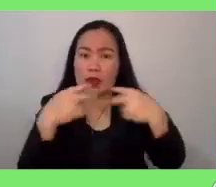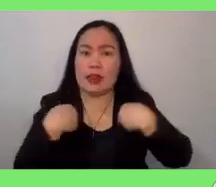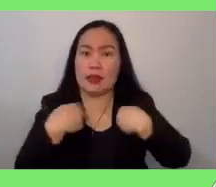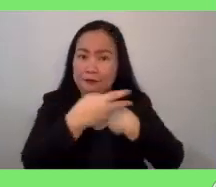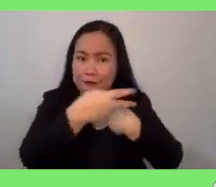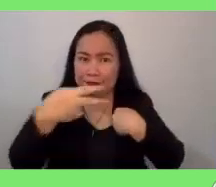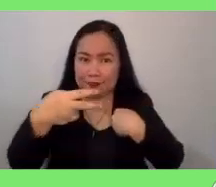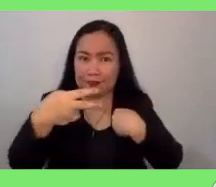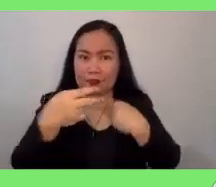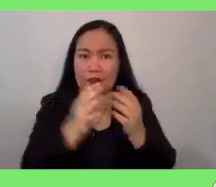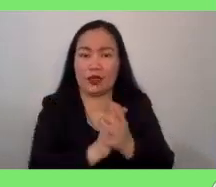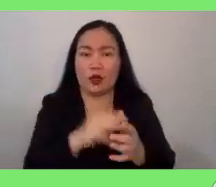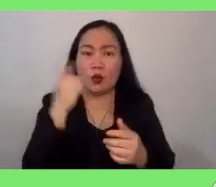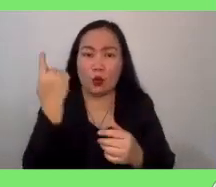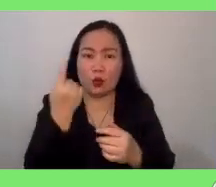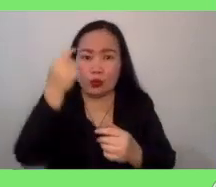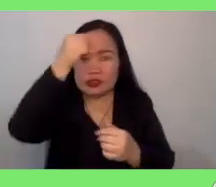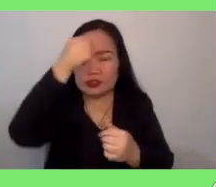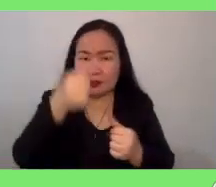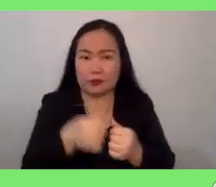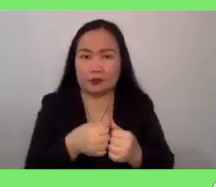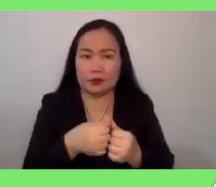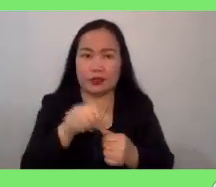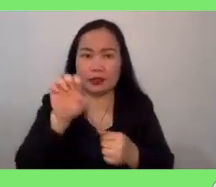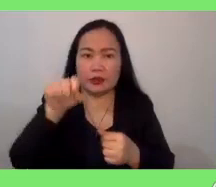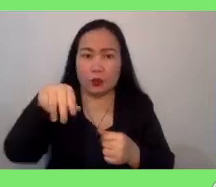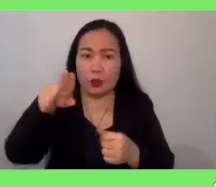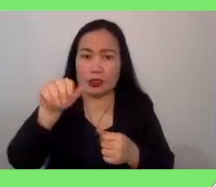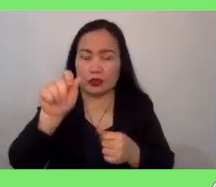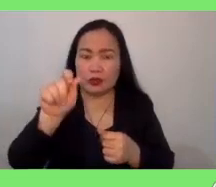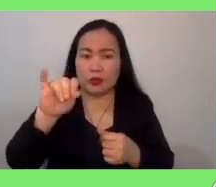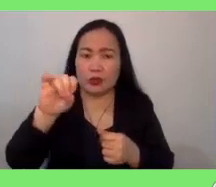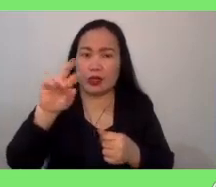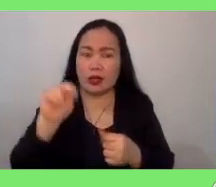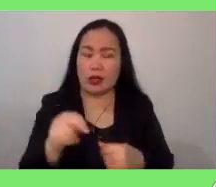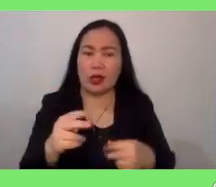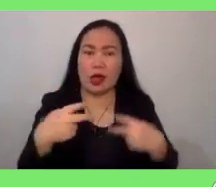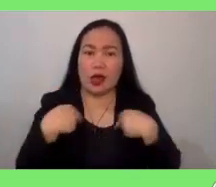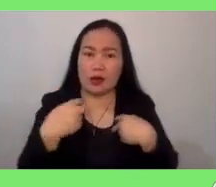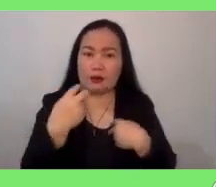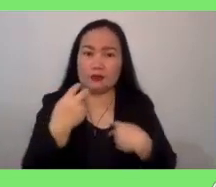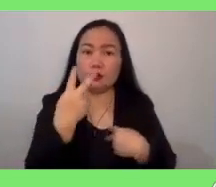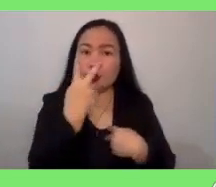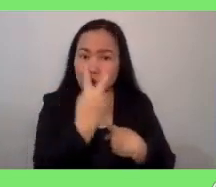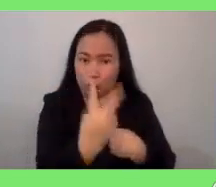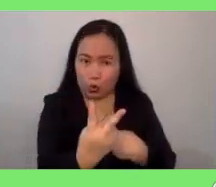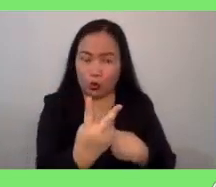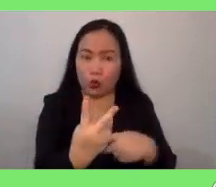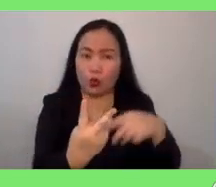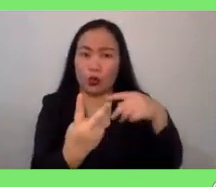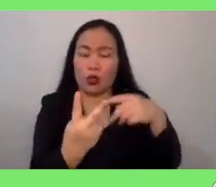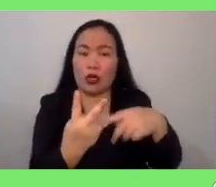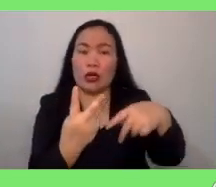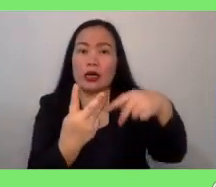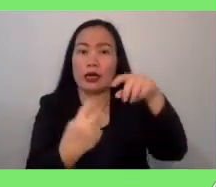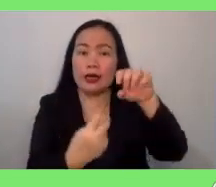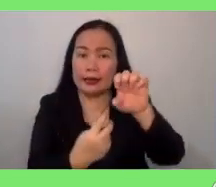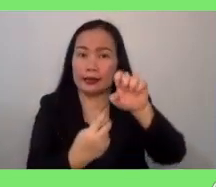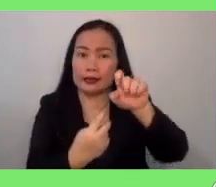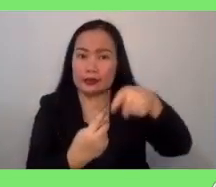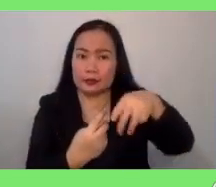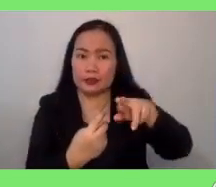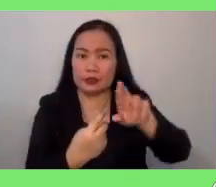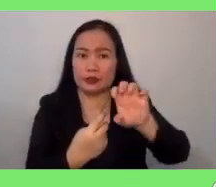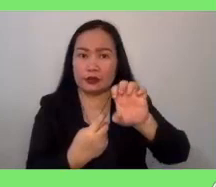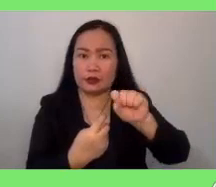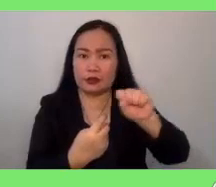so lagi lang iisipin na ang equation ay binubuo ng dalawang expressions na equal.